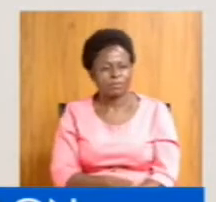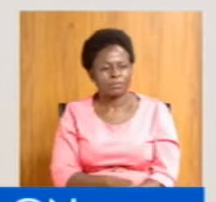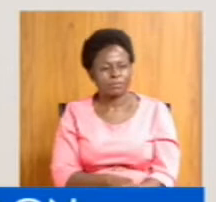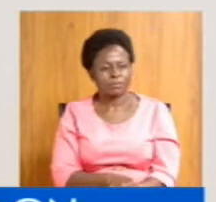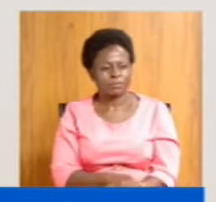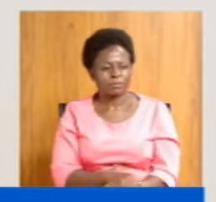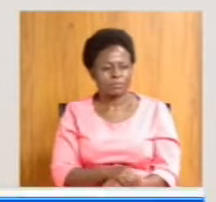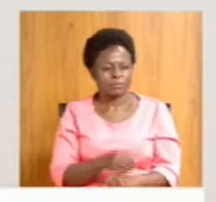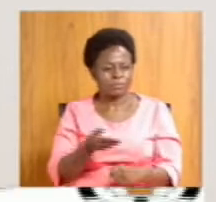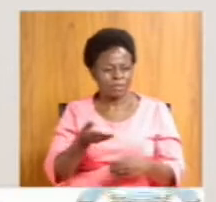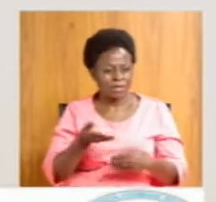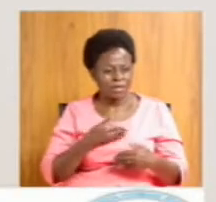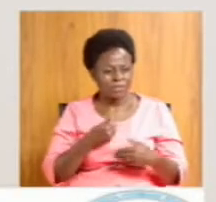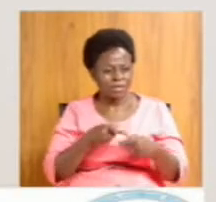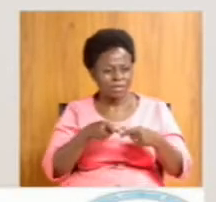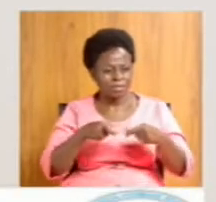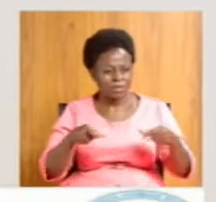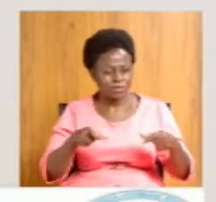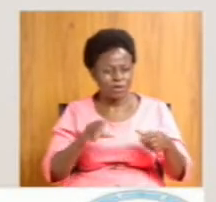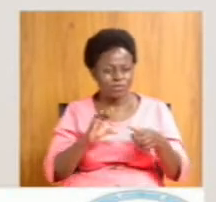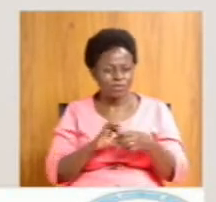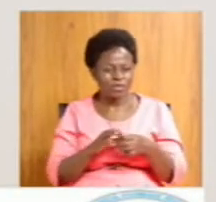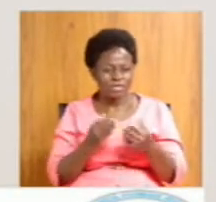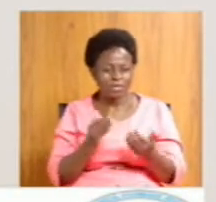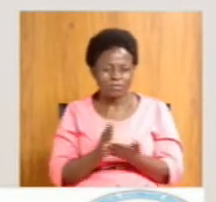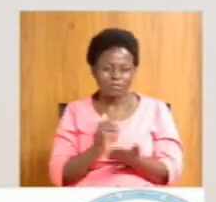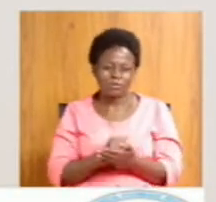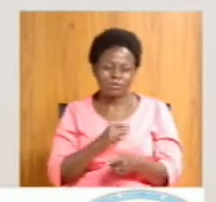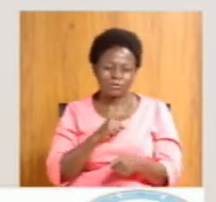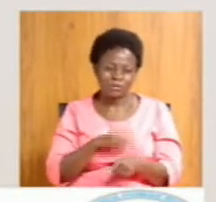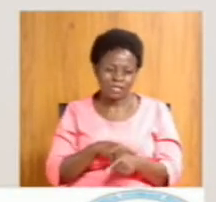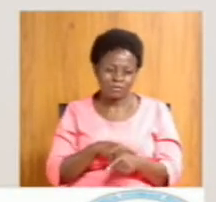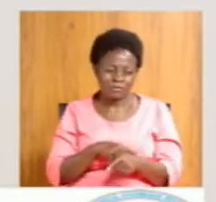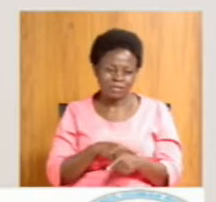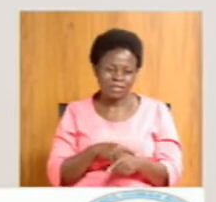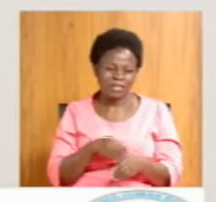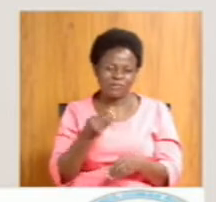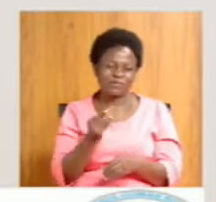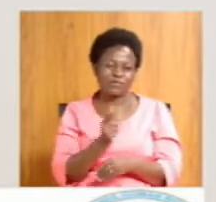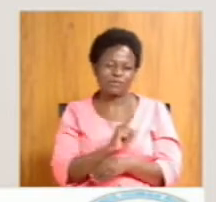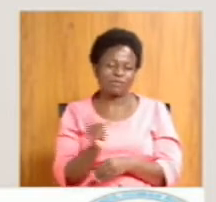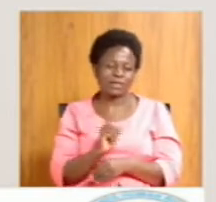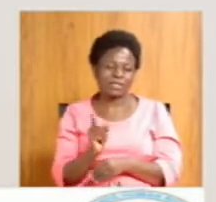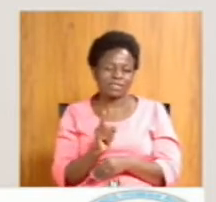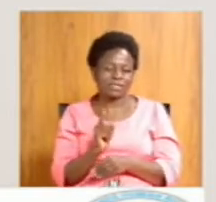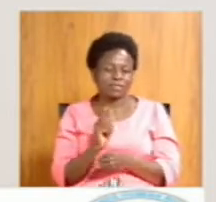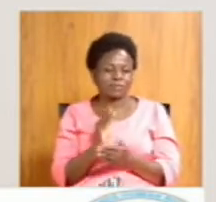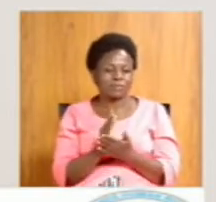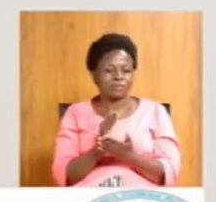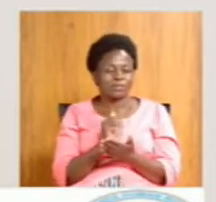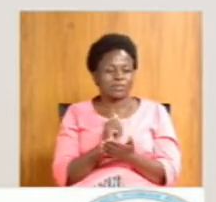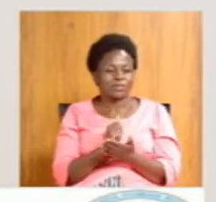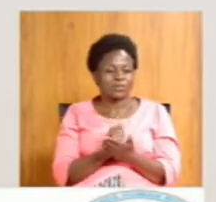We are supposed to have had another panelist who has just joined us now but because of time I'm going to give him a few minutes because